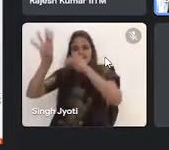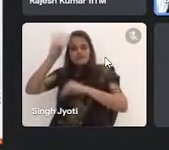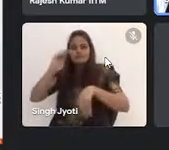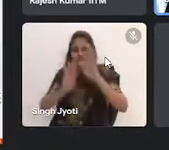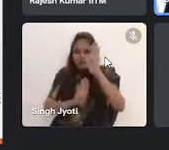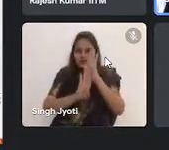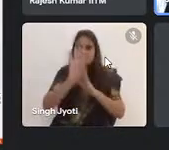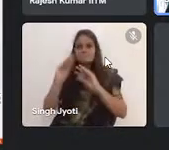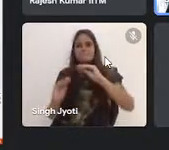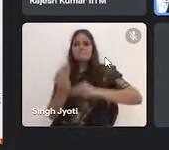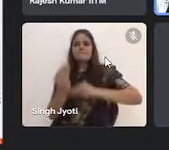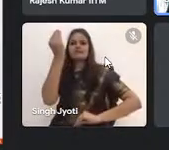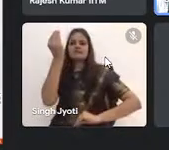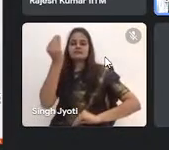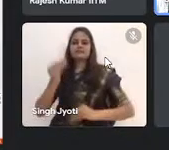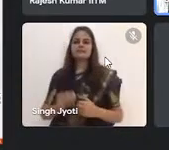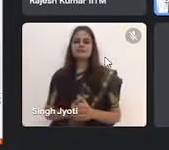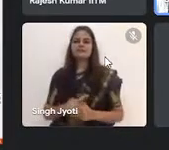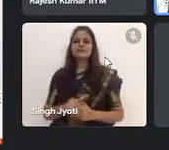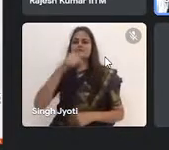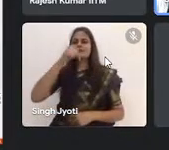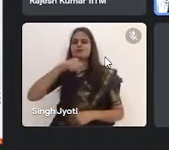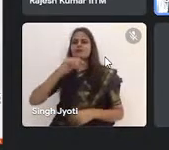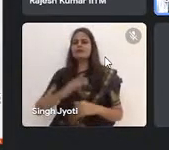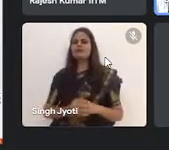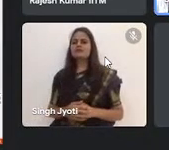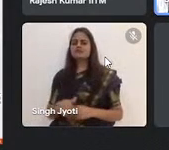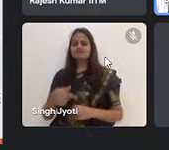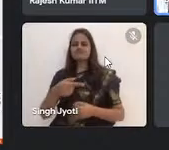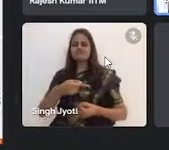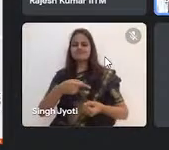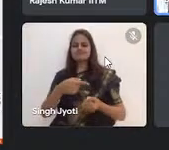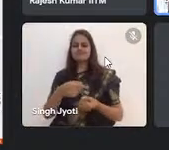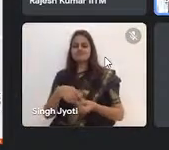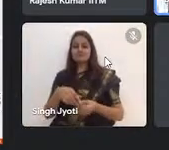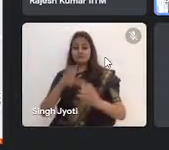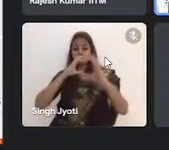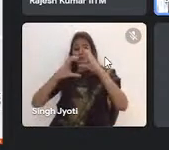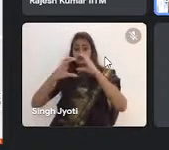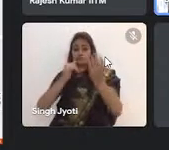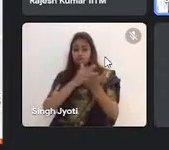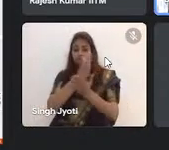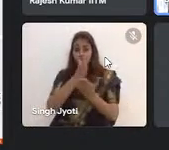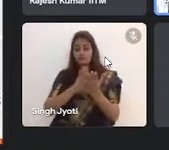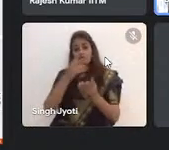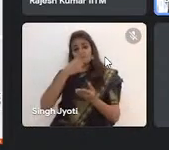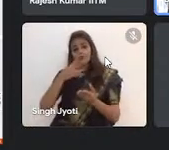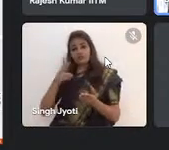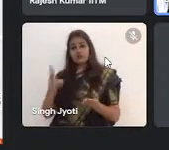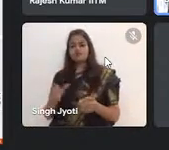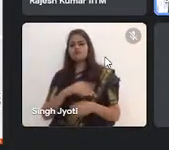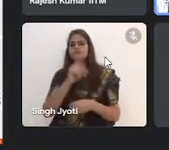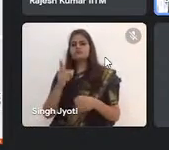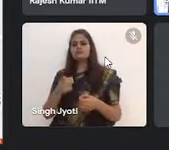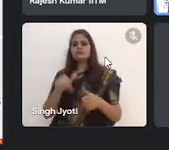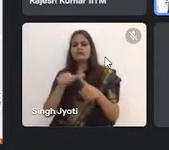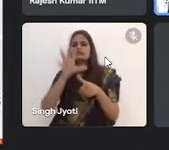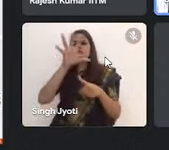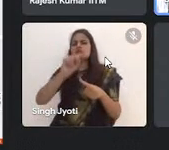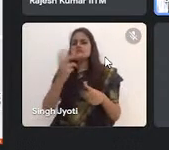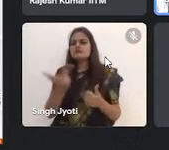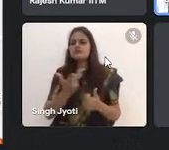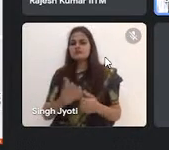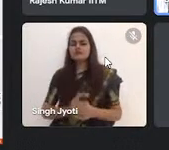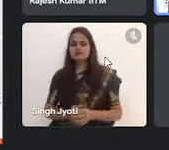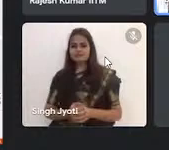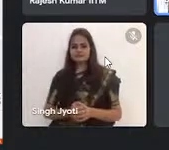And to reiterate, multimodal communication gives access to spoken language structure by eye, because of course one can